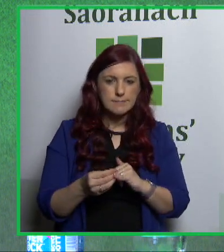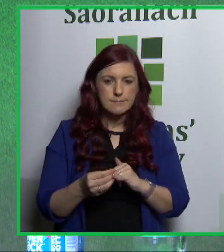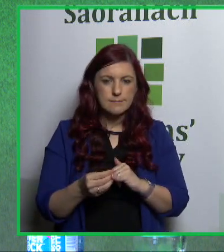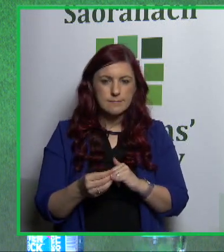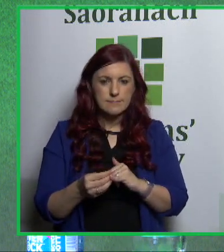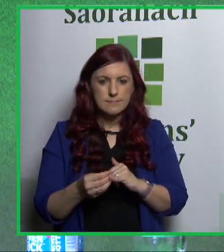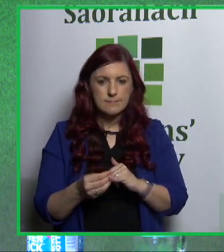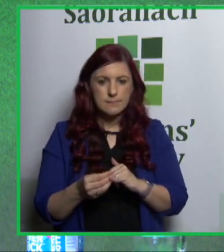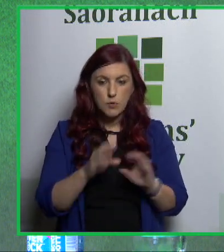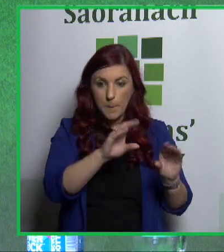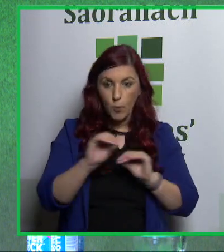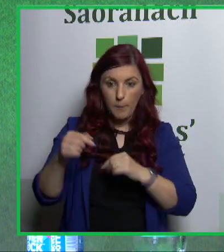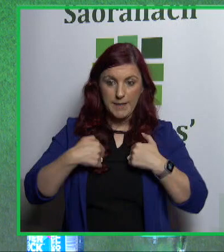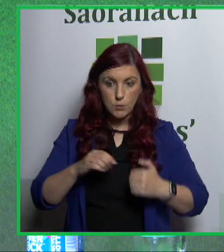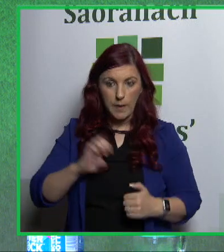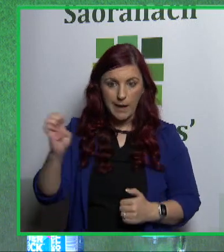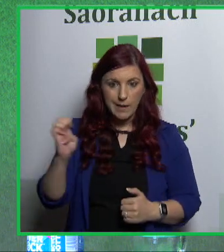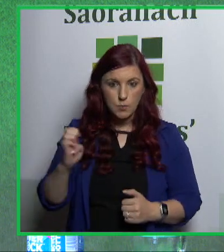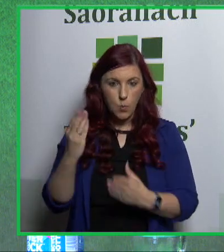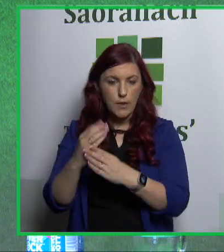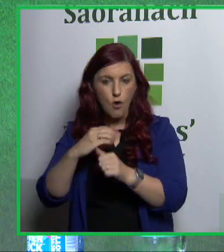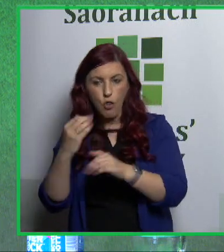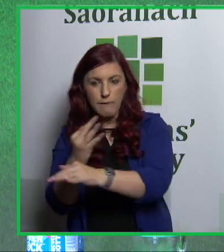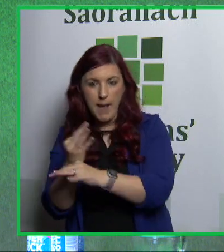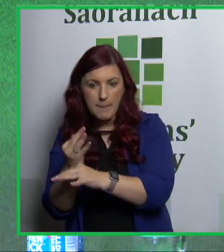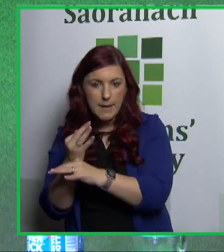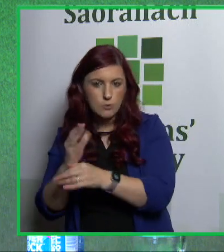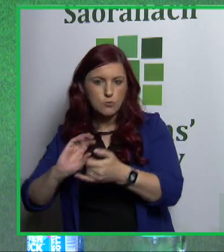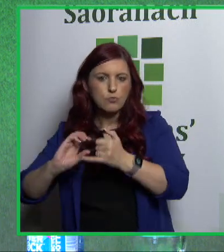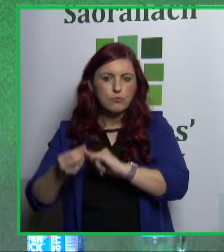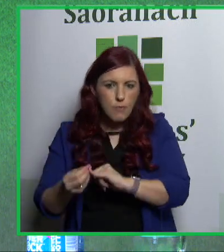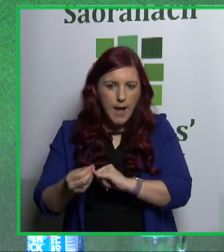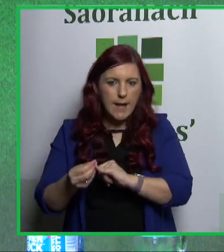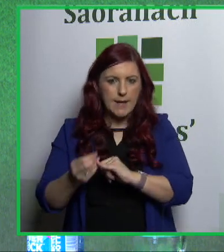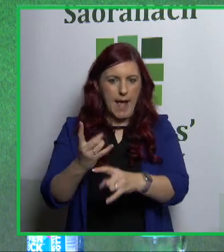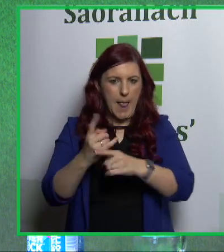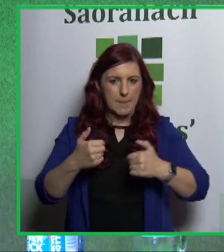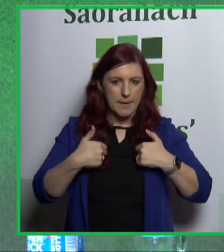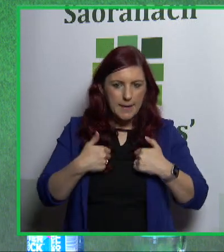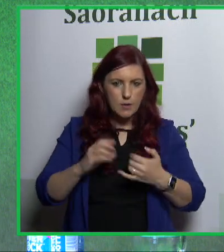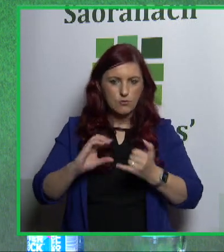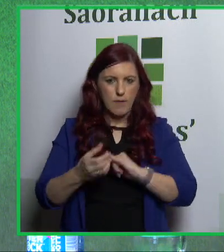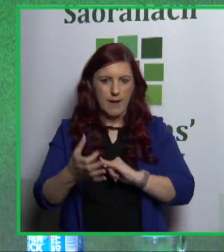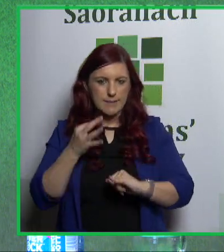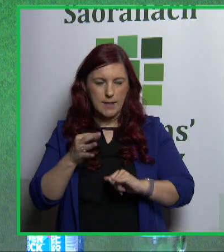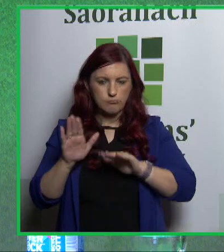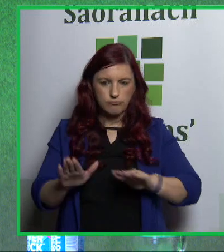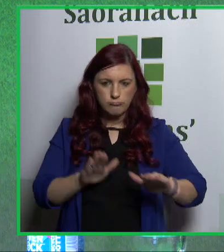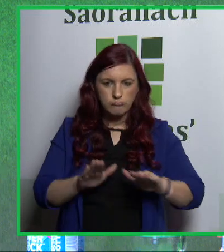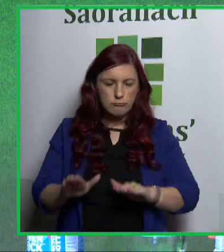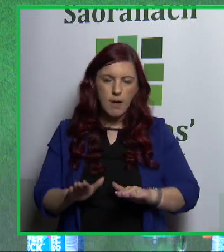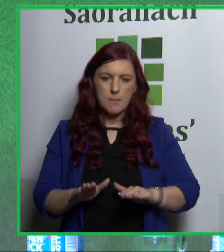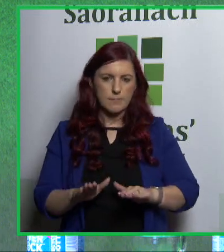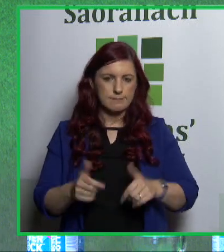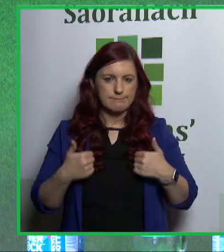other family over in England, to try and tame me down, say, and go travelling and stuff. But